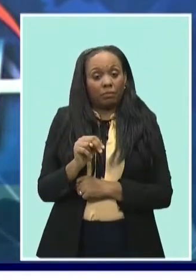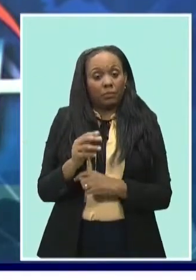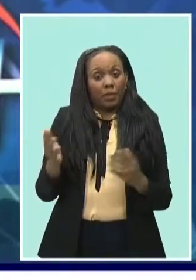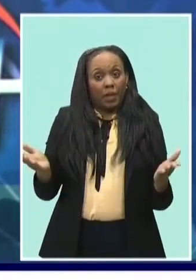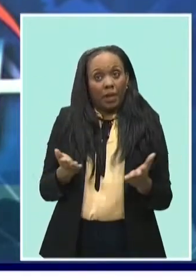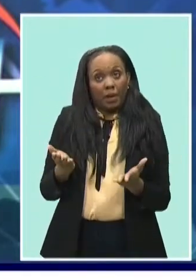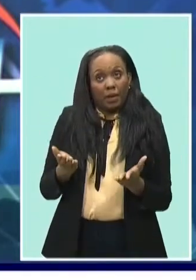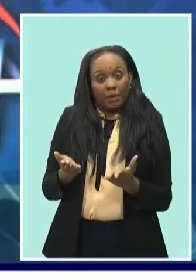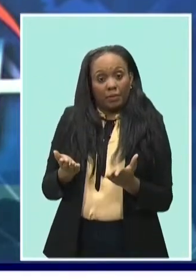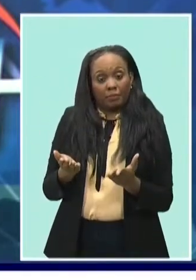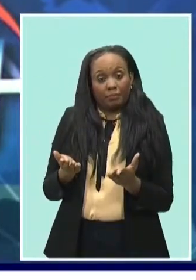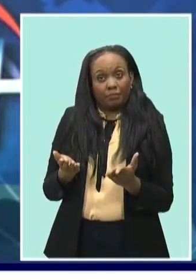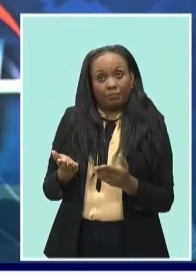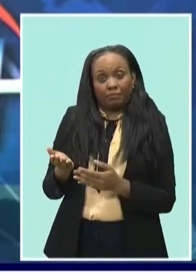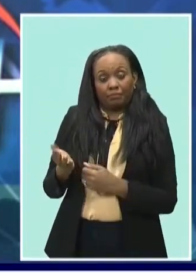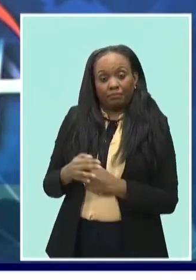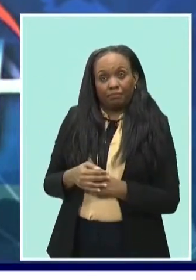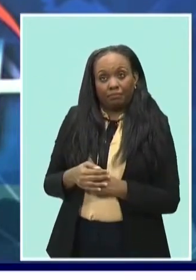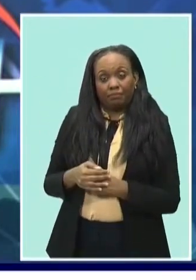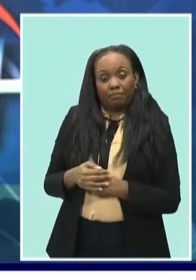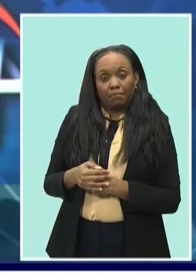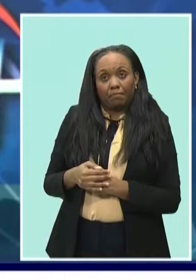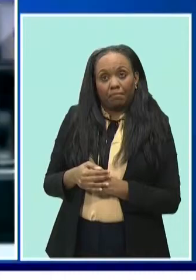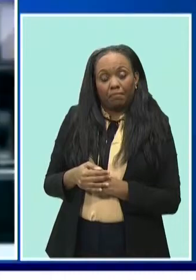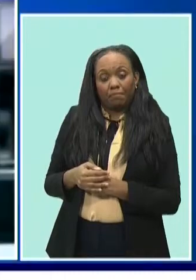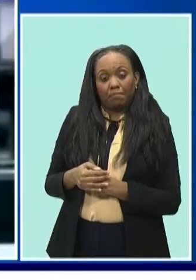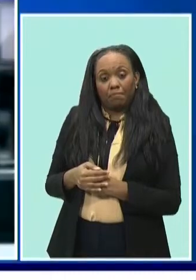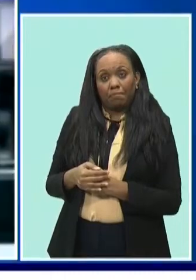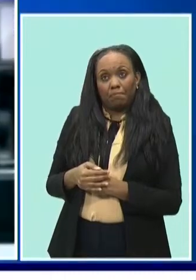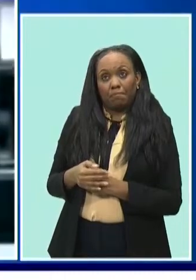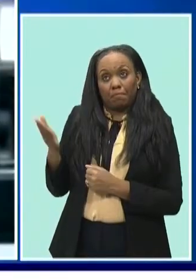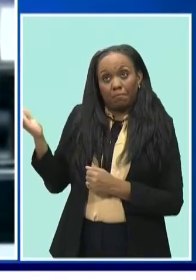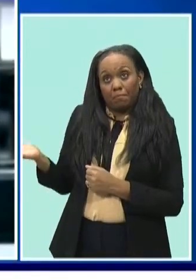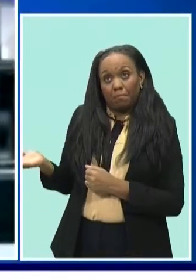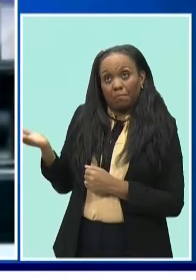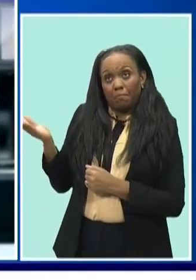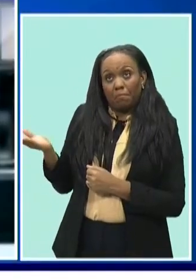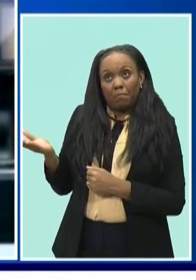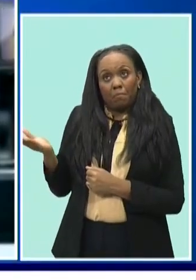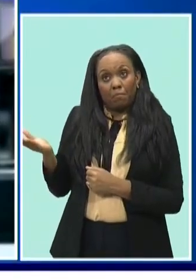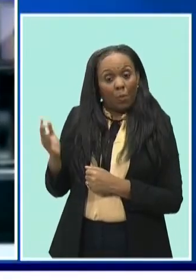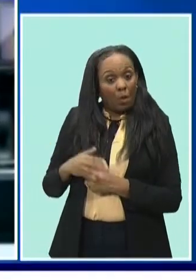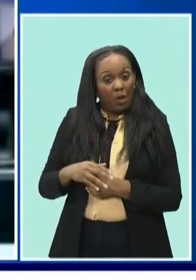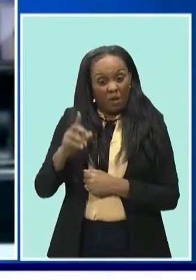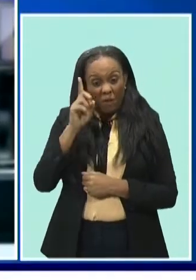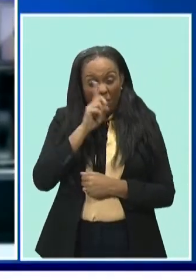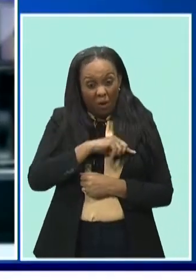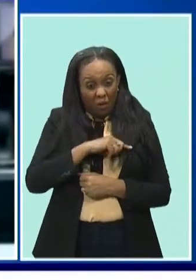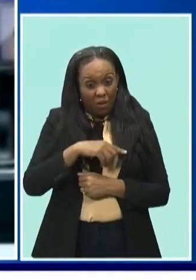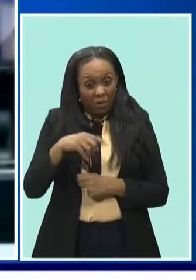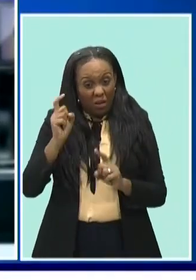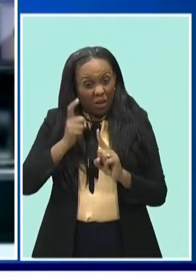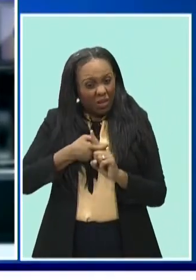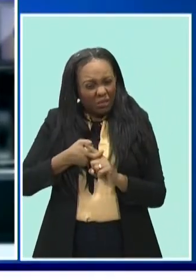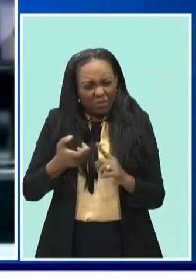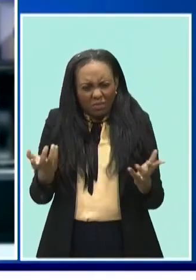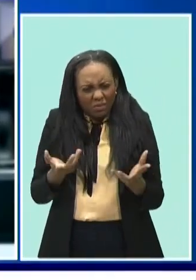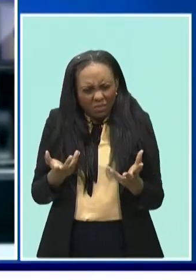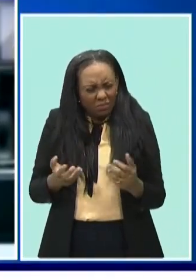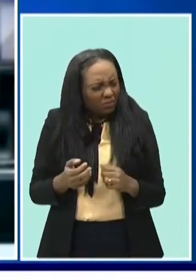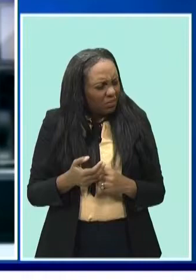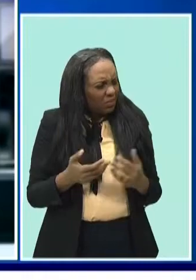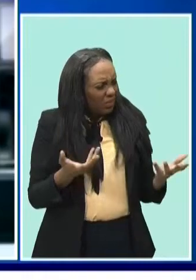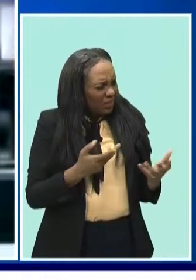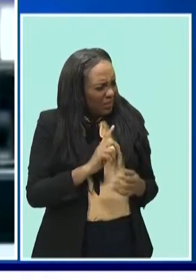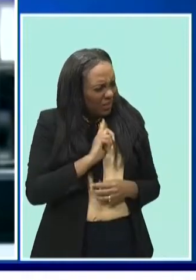that developing story. Okay, fake condoms, Ryan, tell me, what is going on? Well, yes, Shane, fake condoms that are causing a